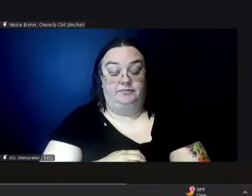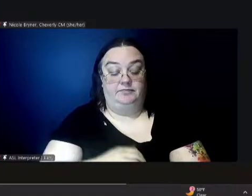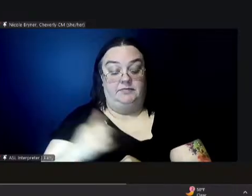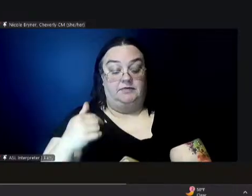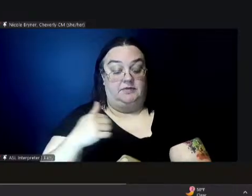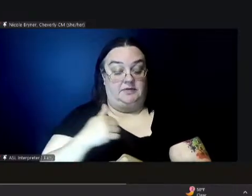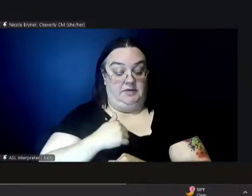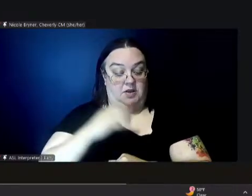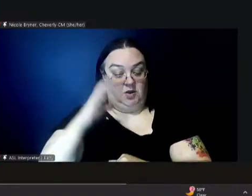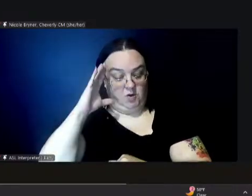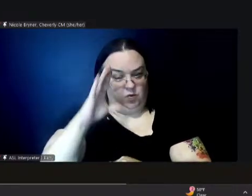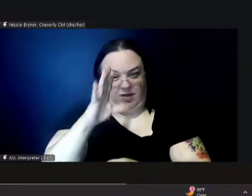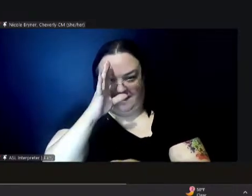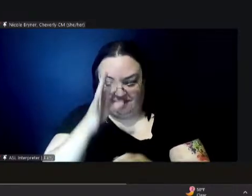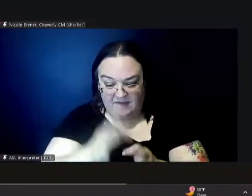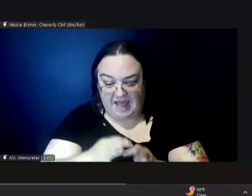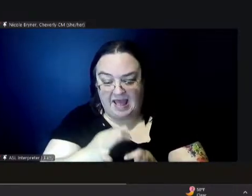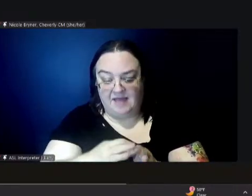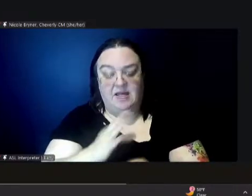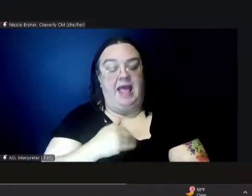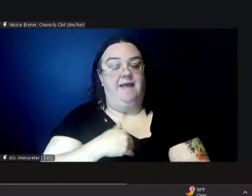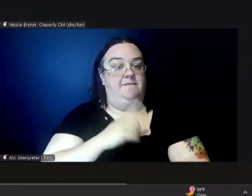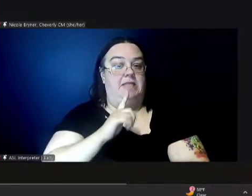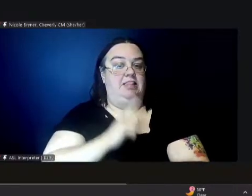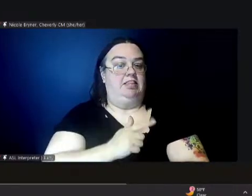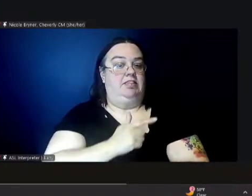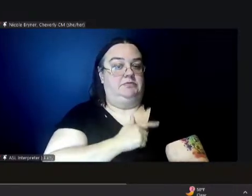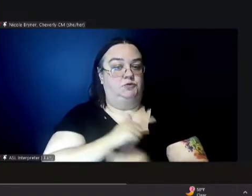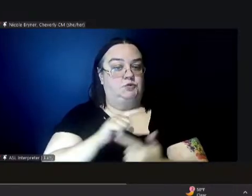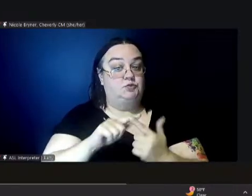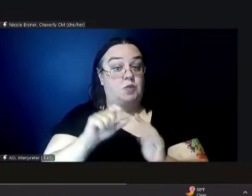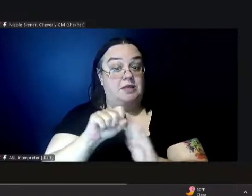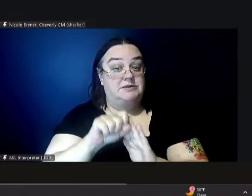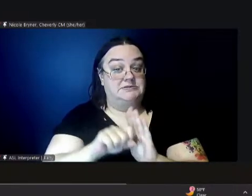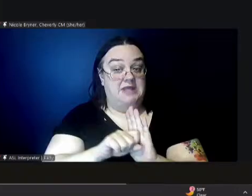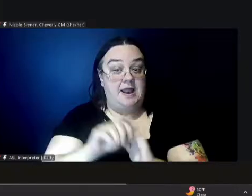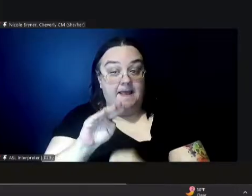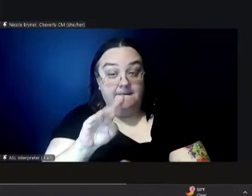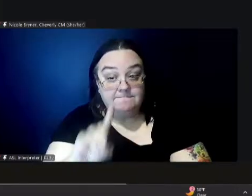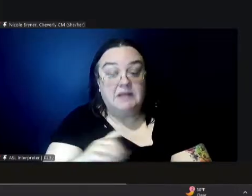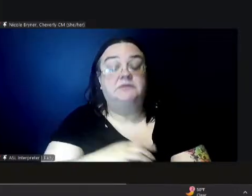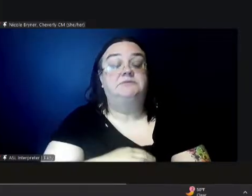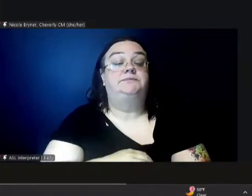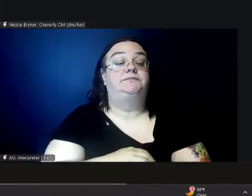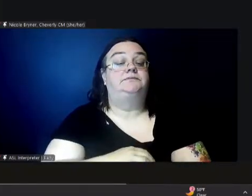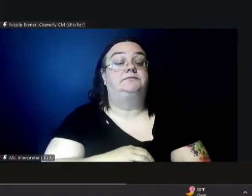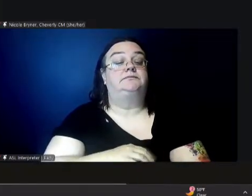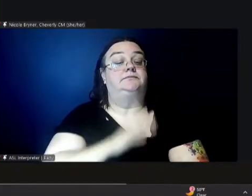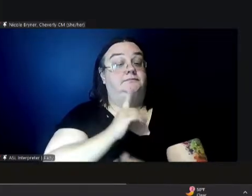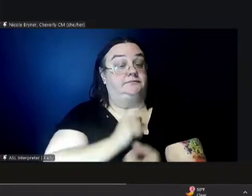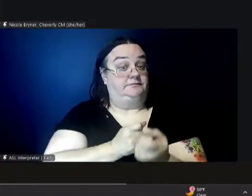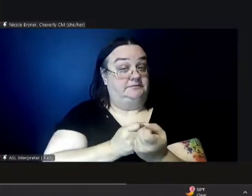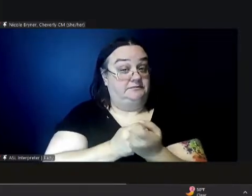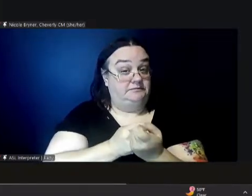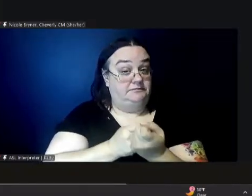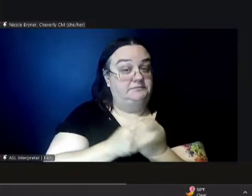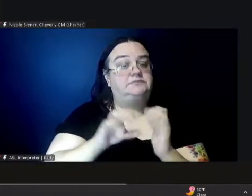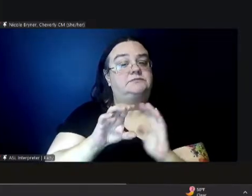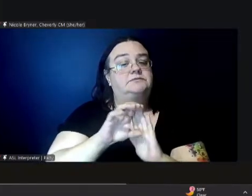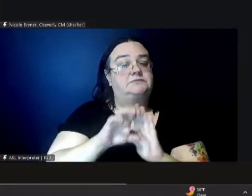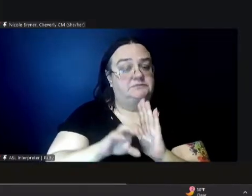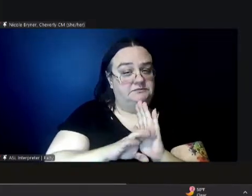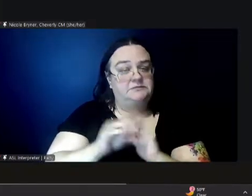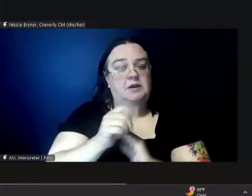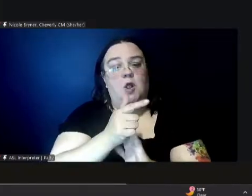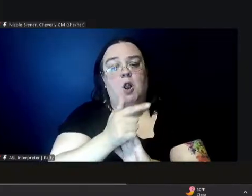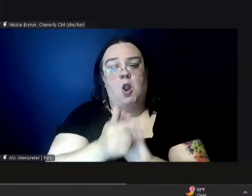to the state of Maryland I will be faithful and bear allegiance to the state of Maryland and support the Constitution and laws thereof. and support the Constitution and